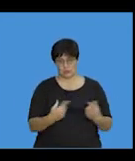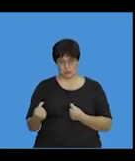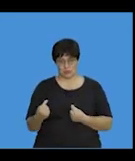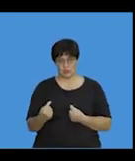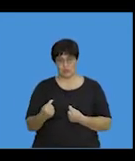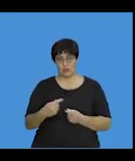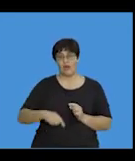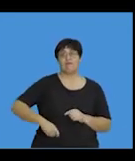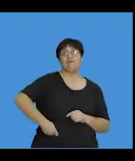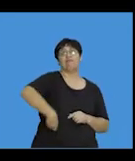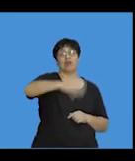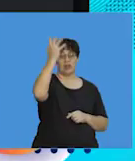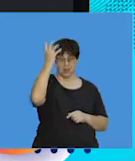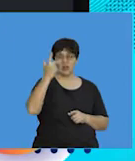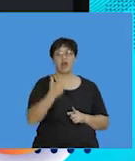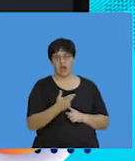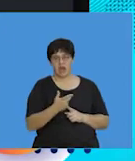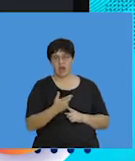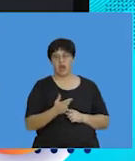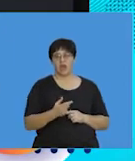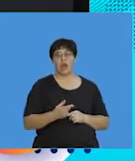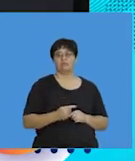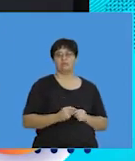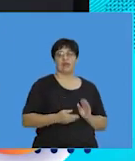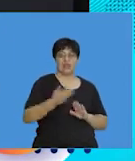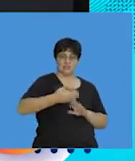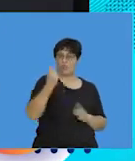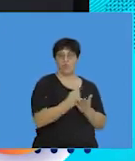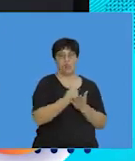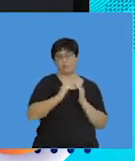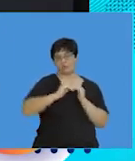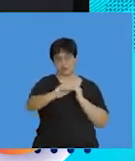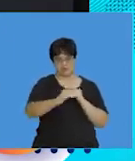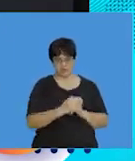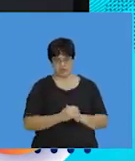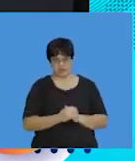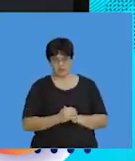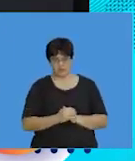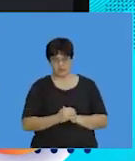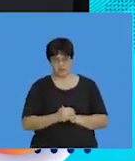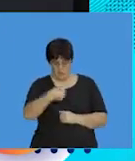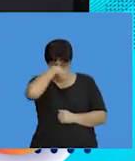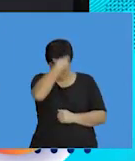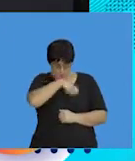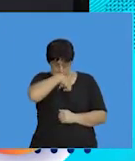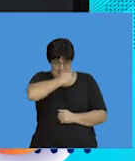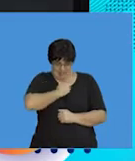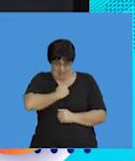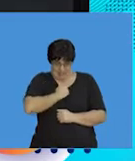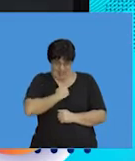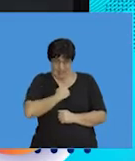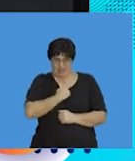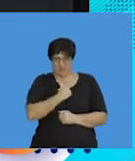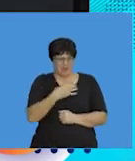do vertical projectile motion, the acceleration is always constant. Okay? Personally, my personal